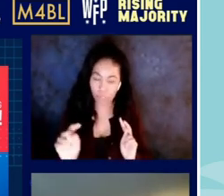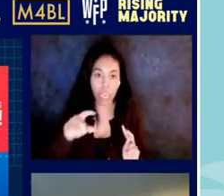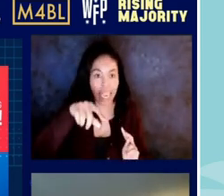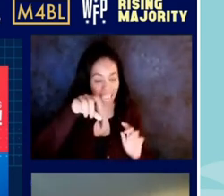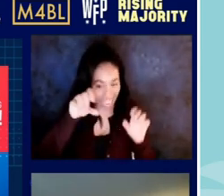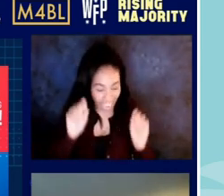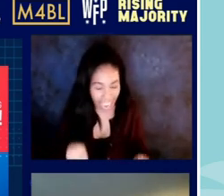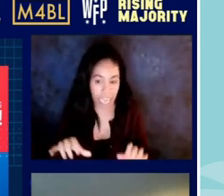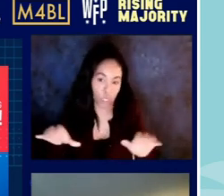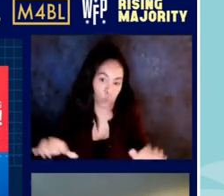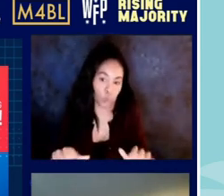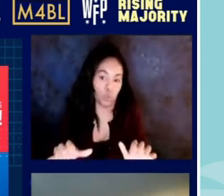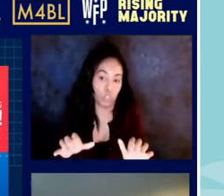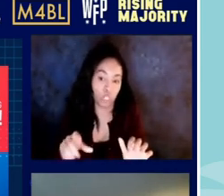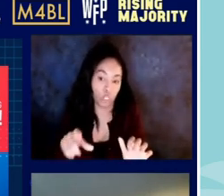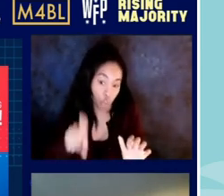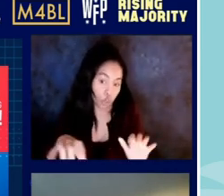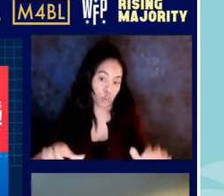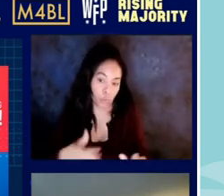So